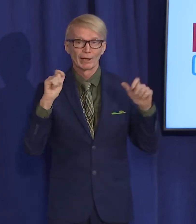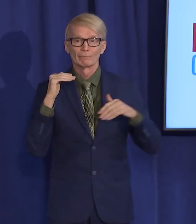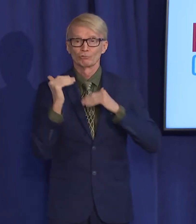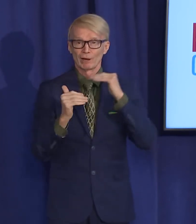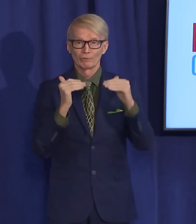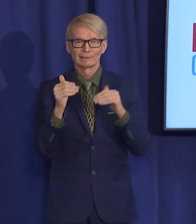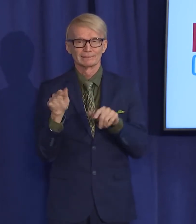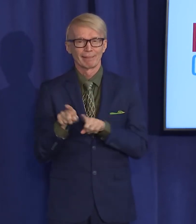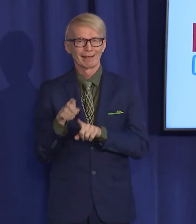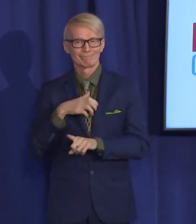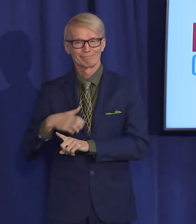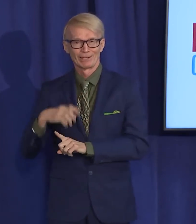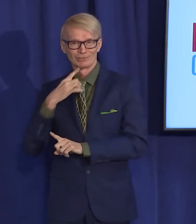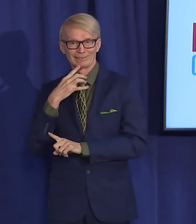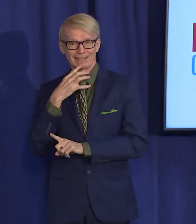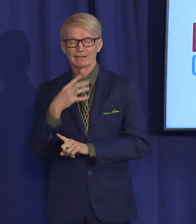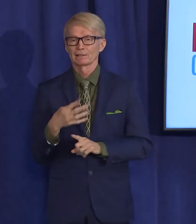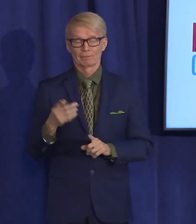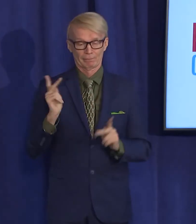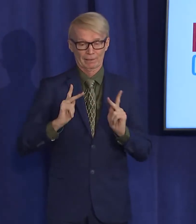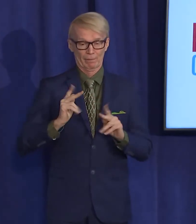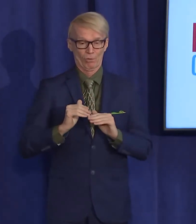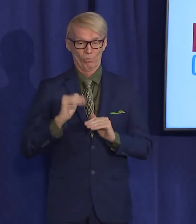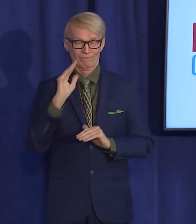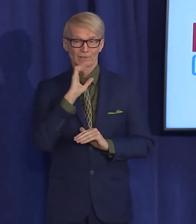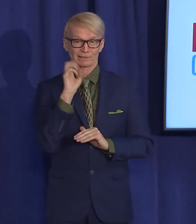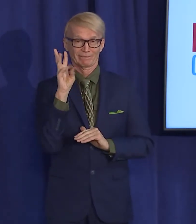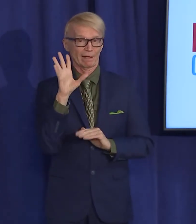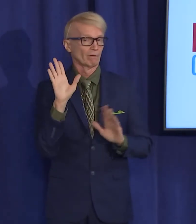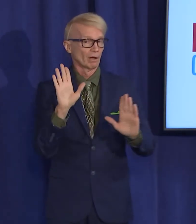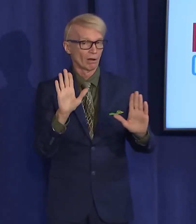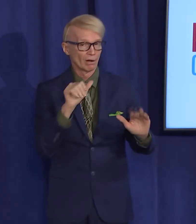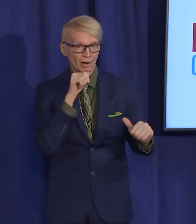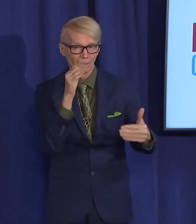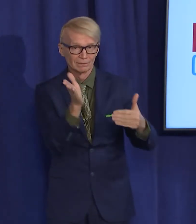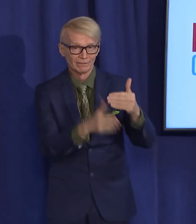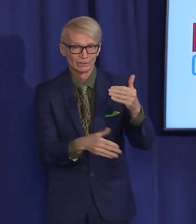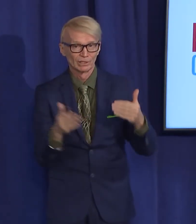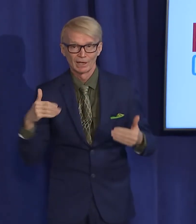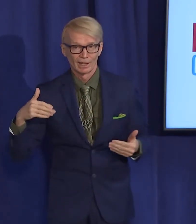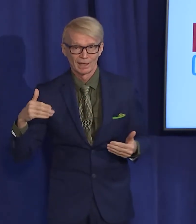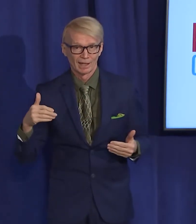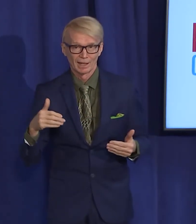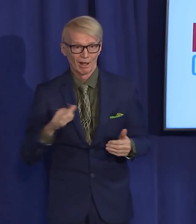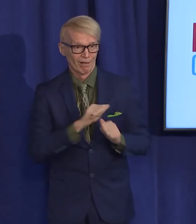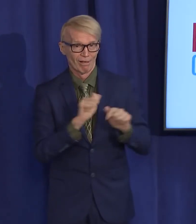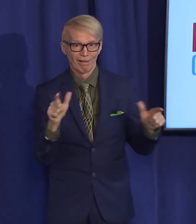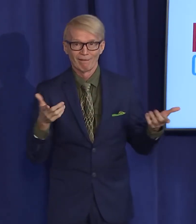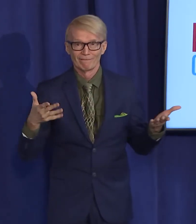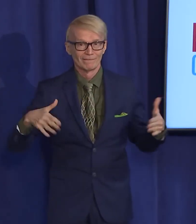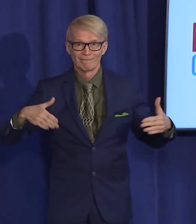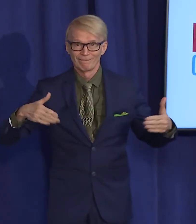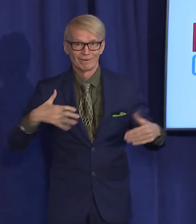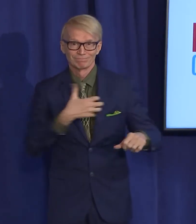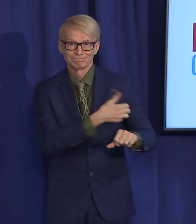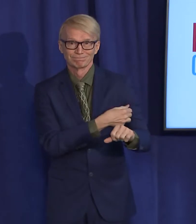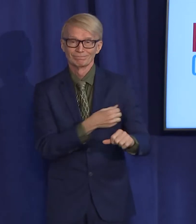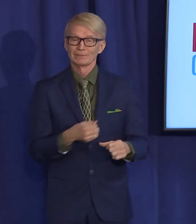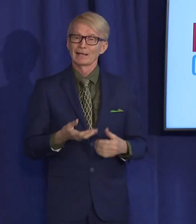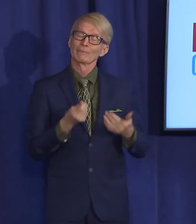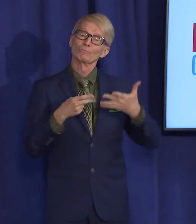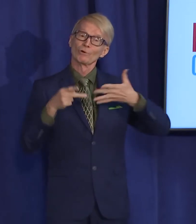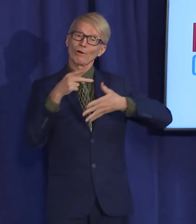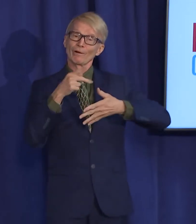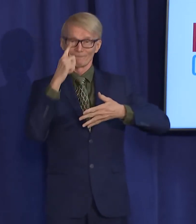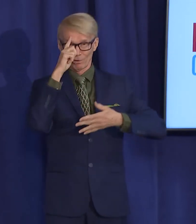heard the mayor say, folks over 65, we're not done yet. And our priority before we move into 1C on March